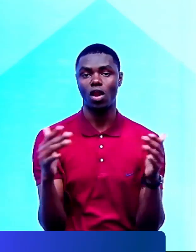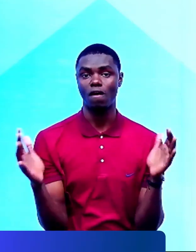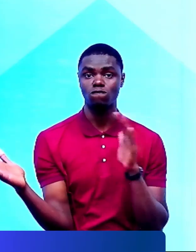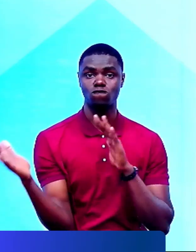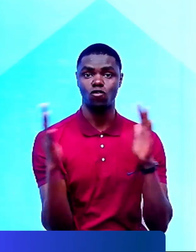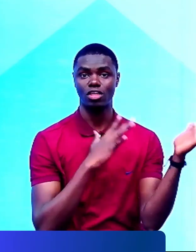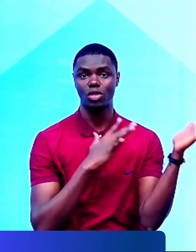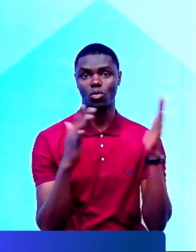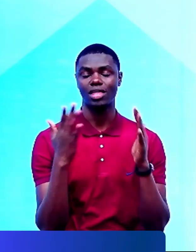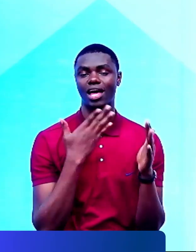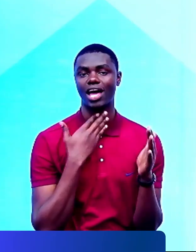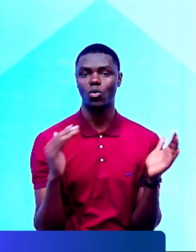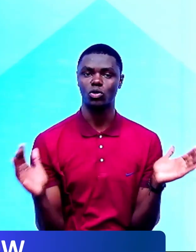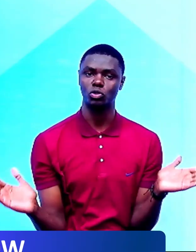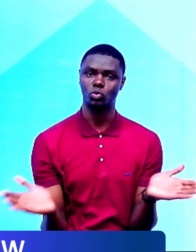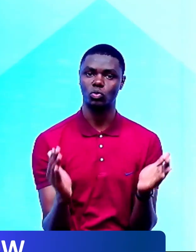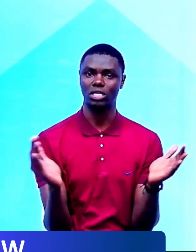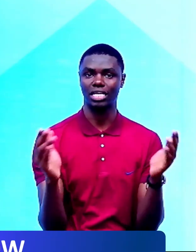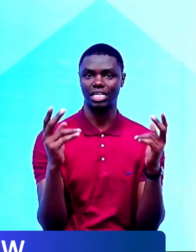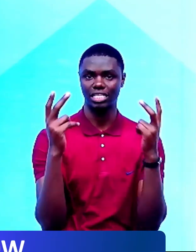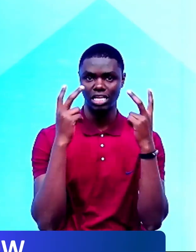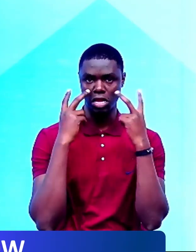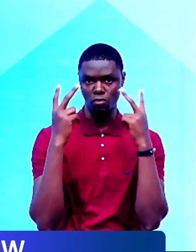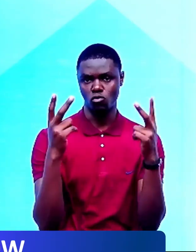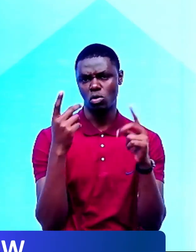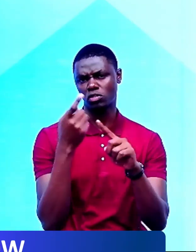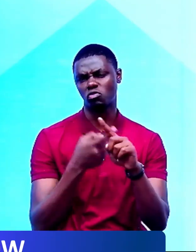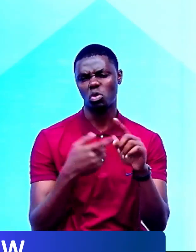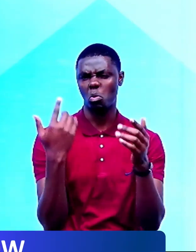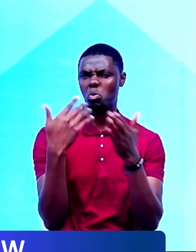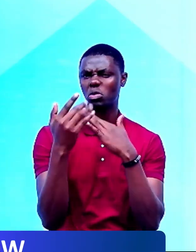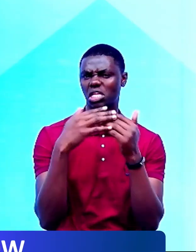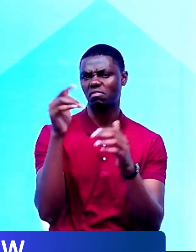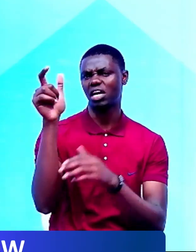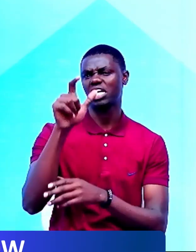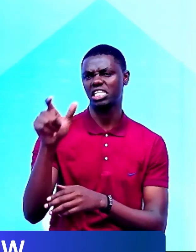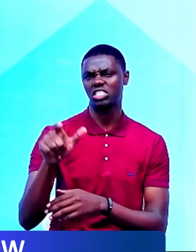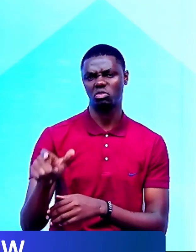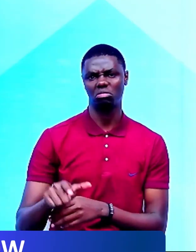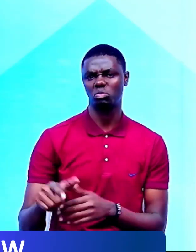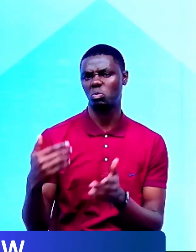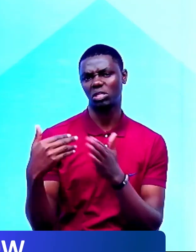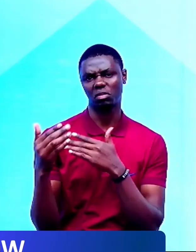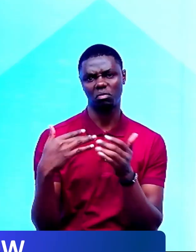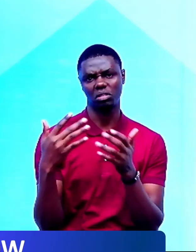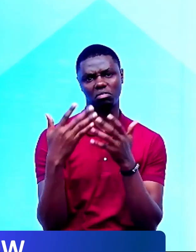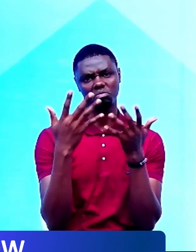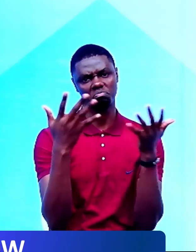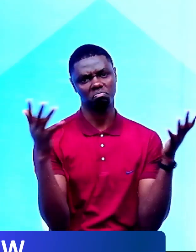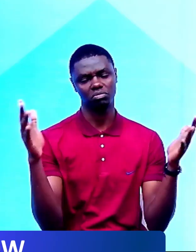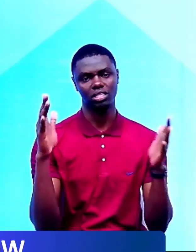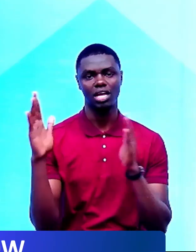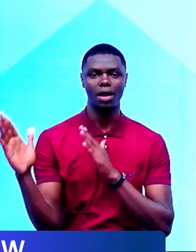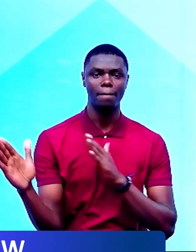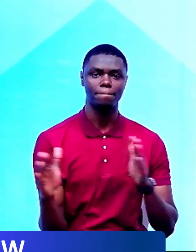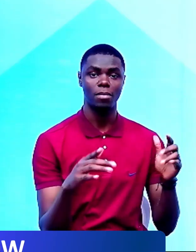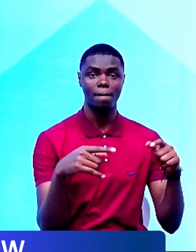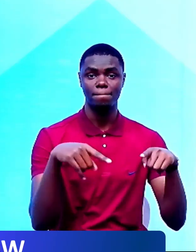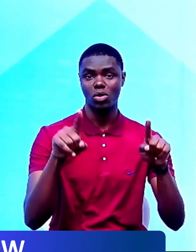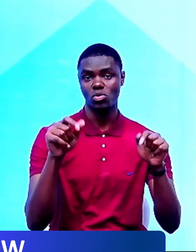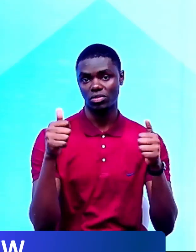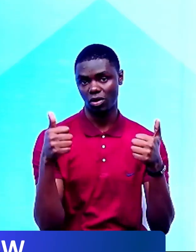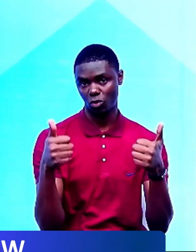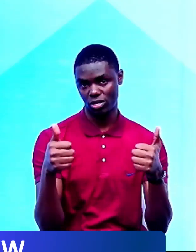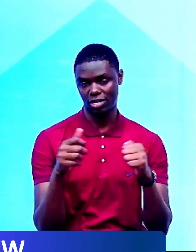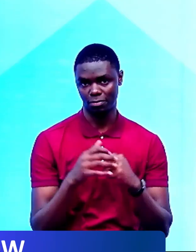really want to encourage my viewer from wherever region where you are watching the show from, please prepare yourself